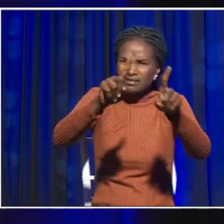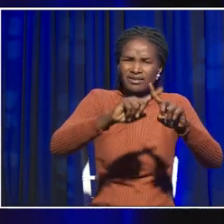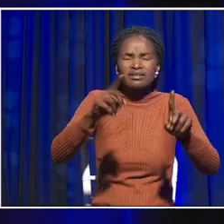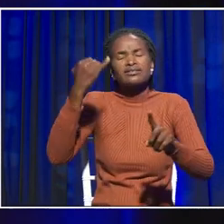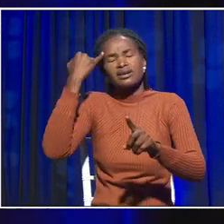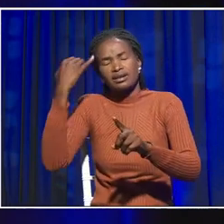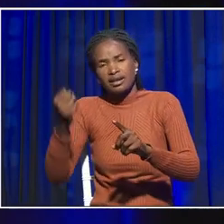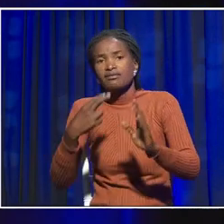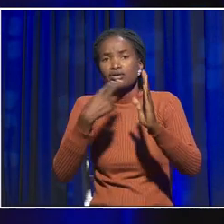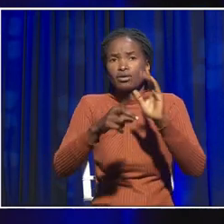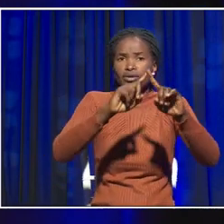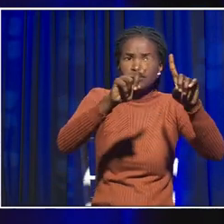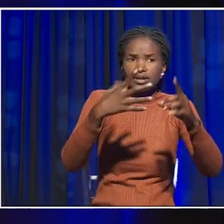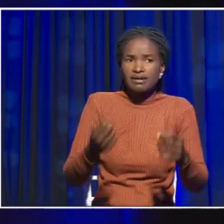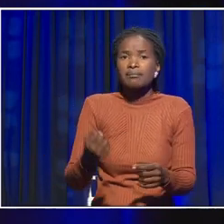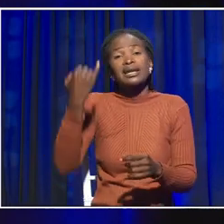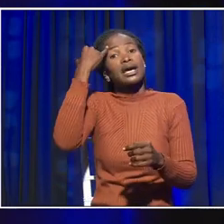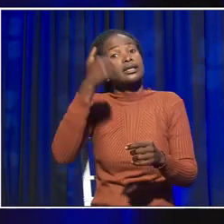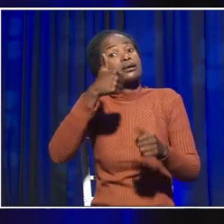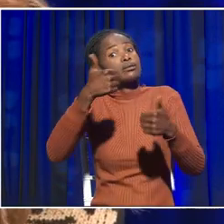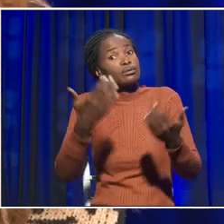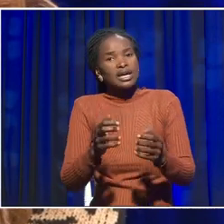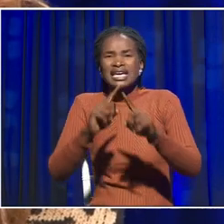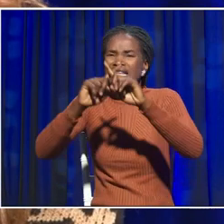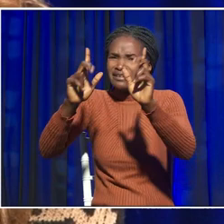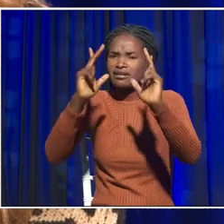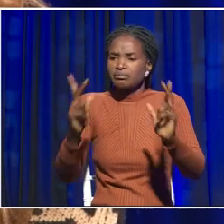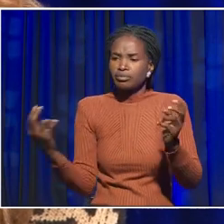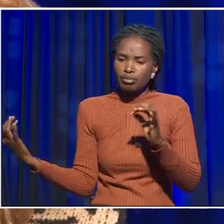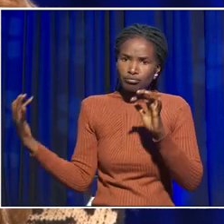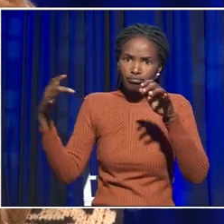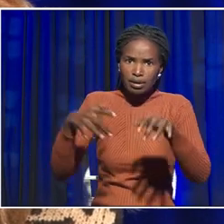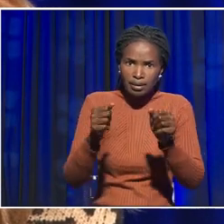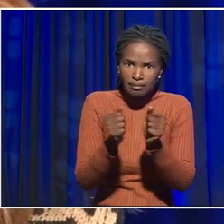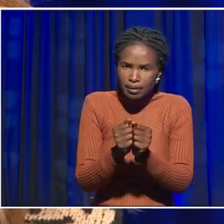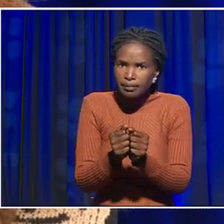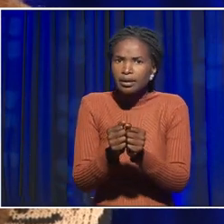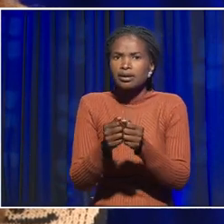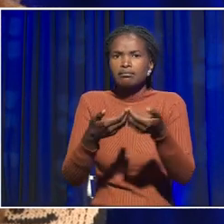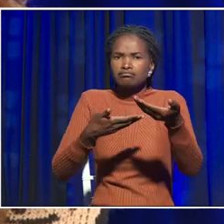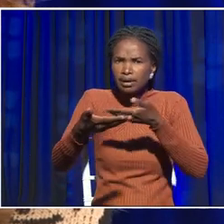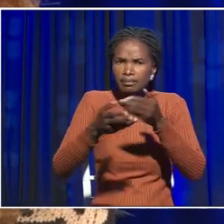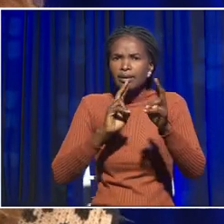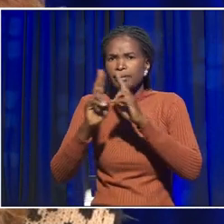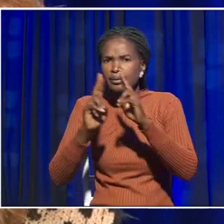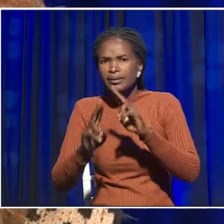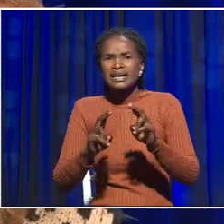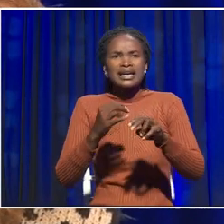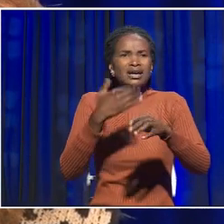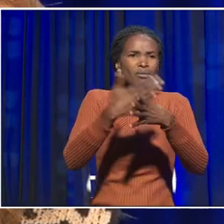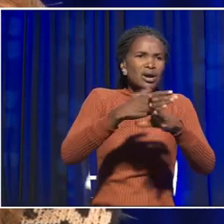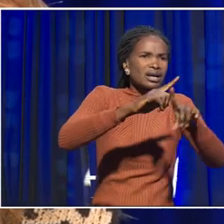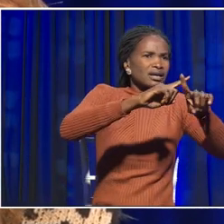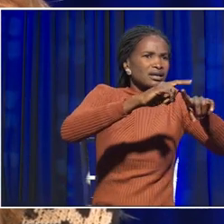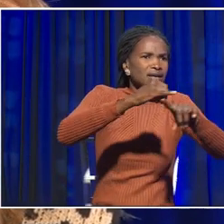the brilliant point is that it does bring together people from all walks of life or even from all types of different fields and